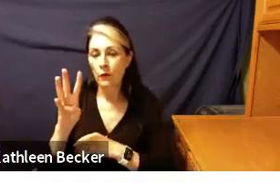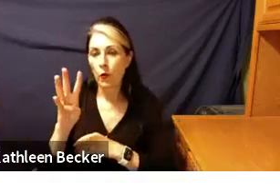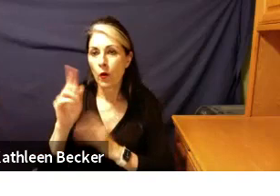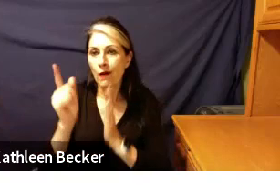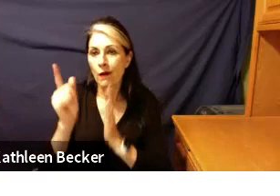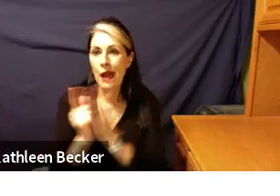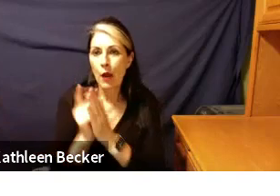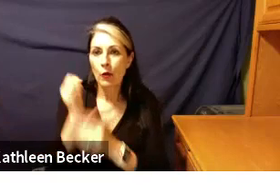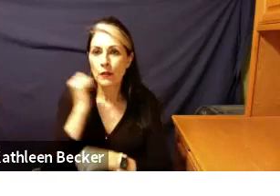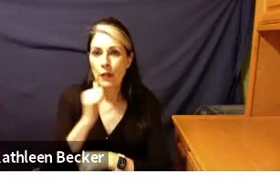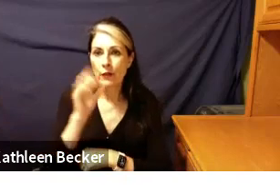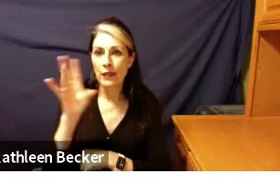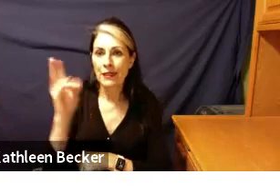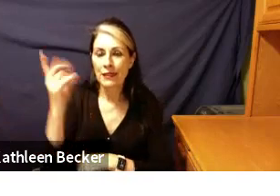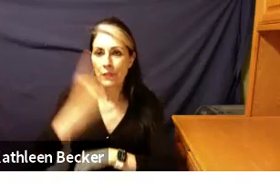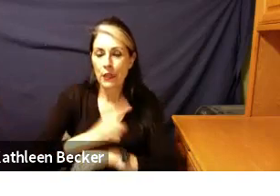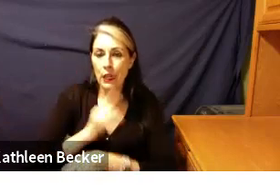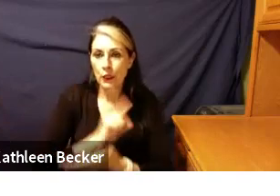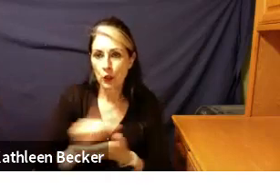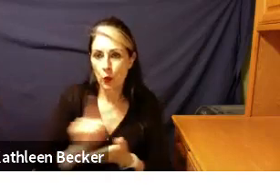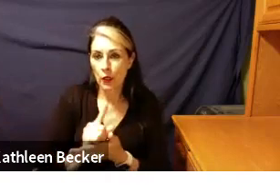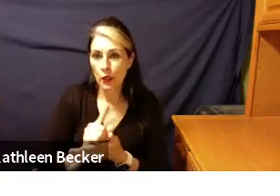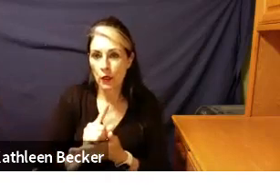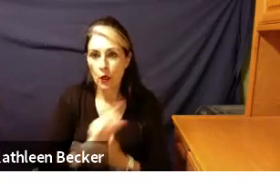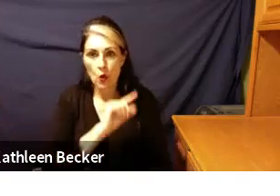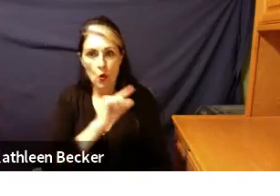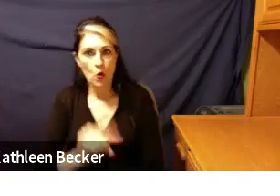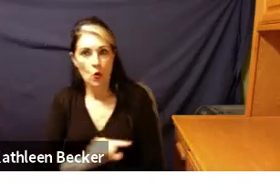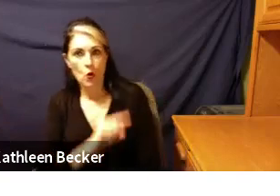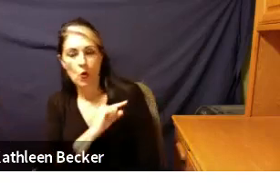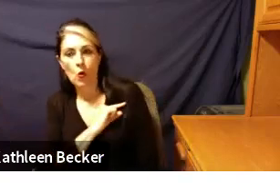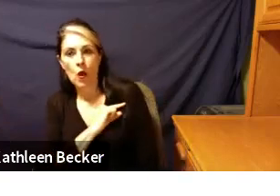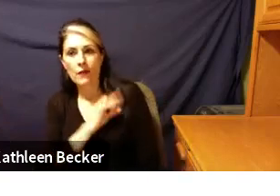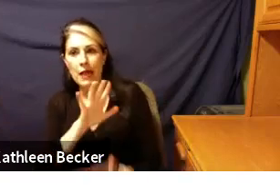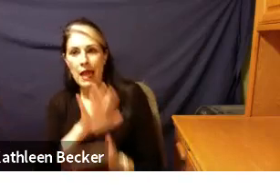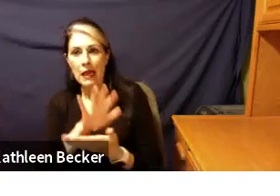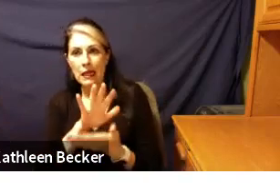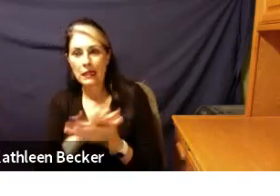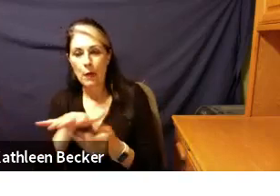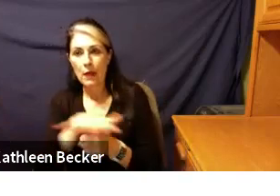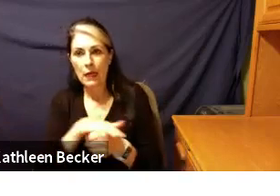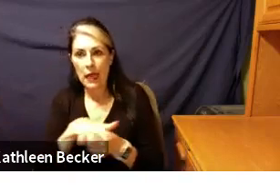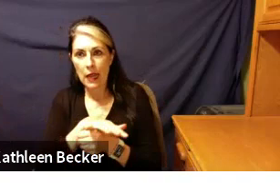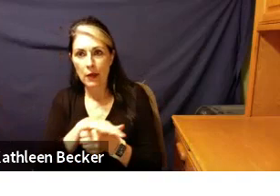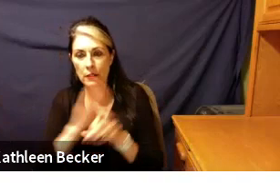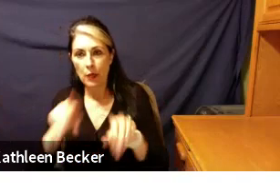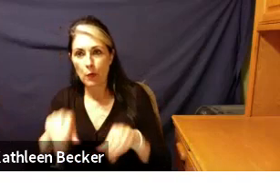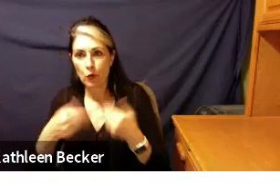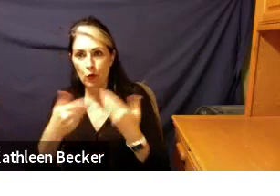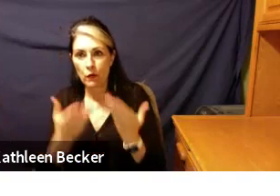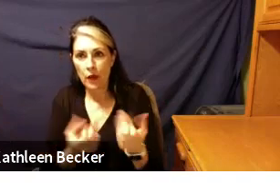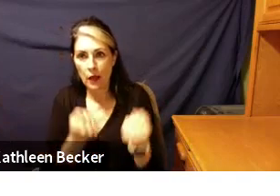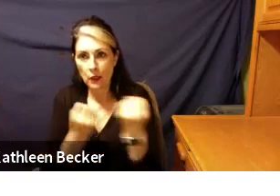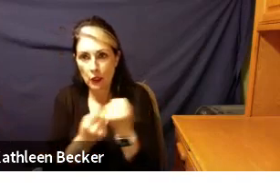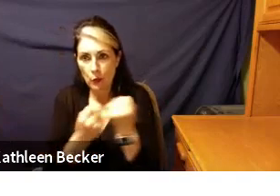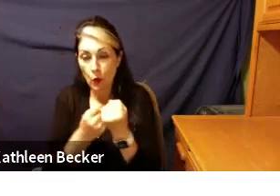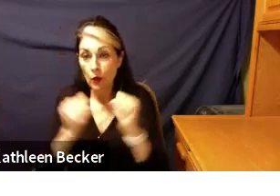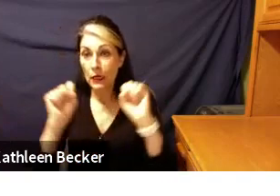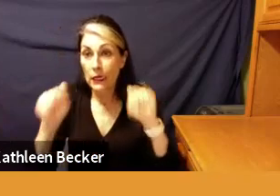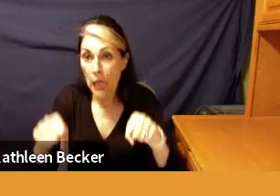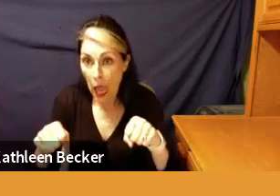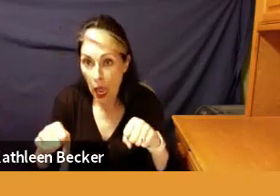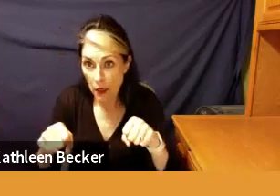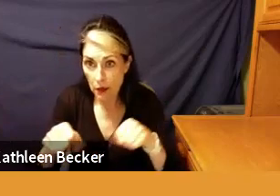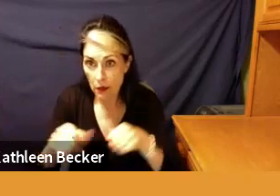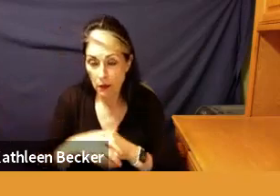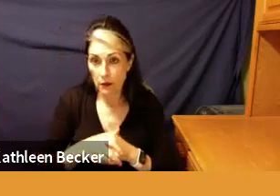sessions. Paper tutors are highly qualified in the academic areas that they provide support in.